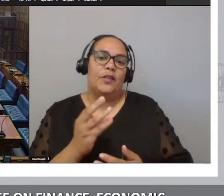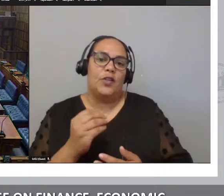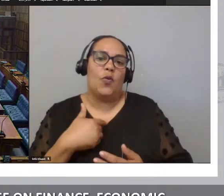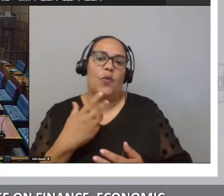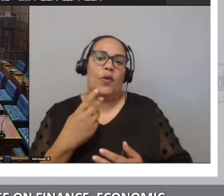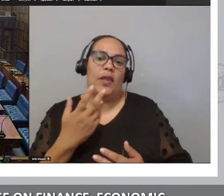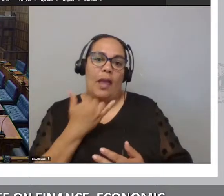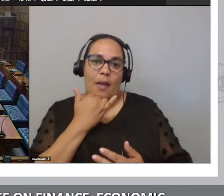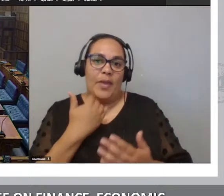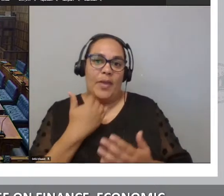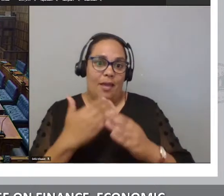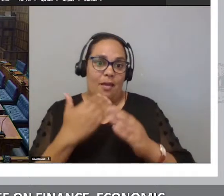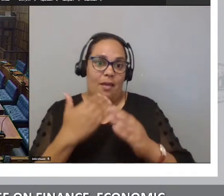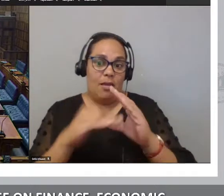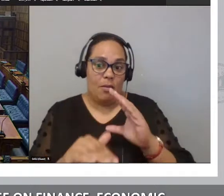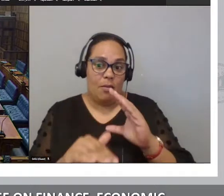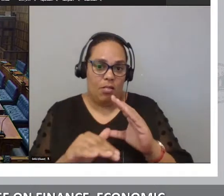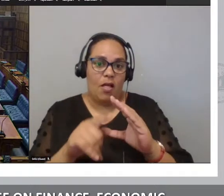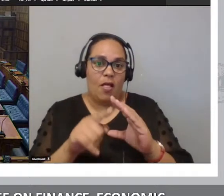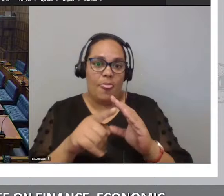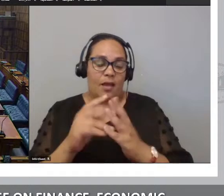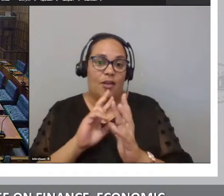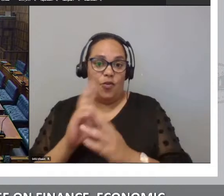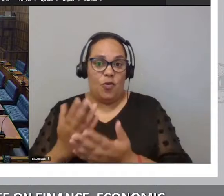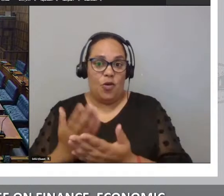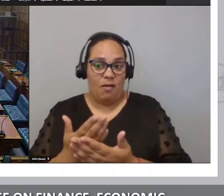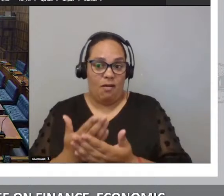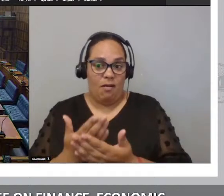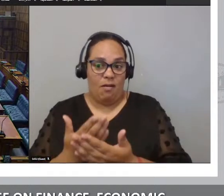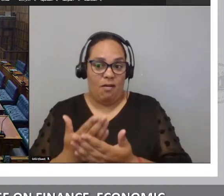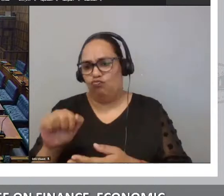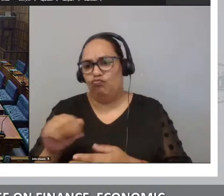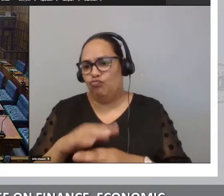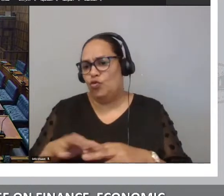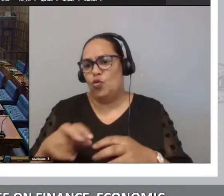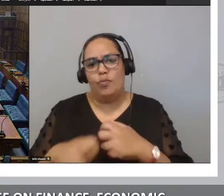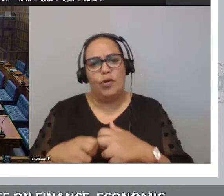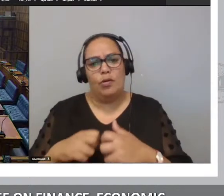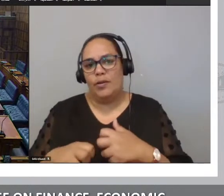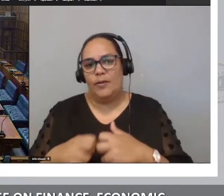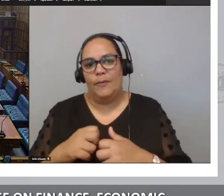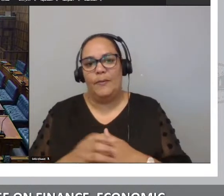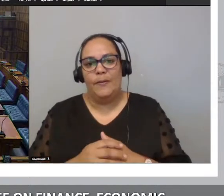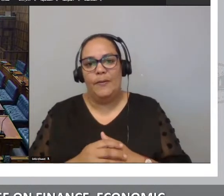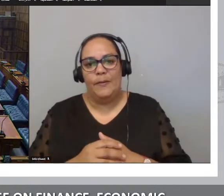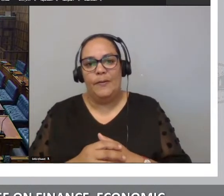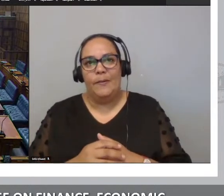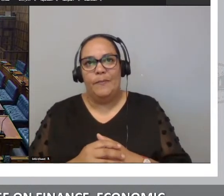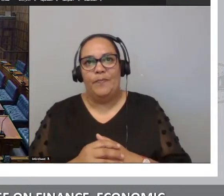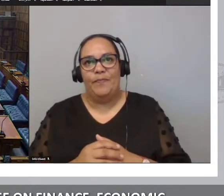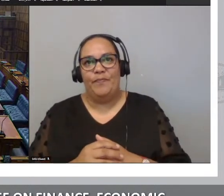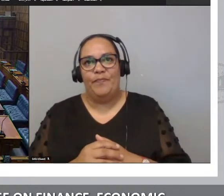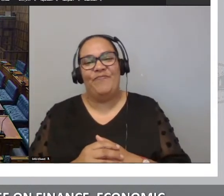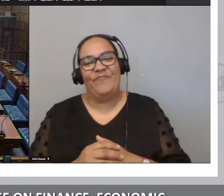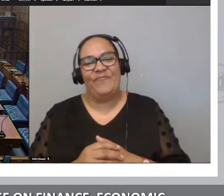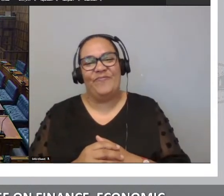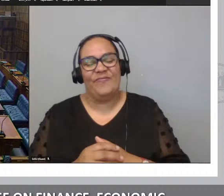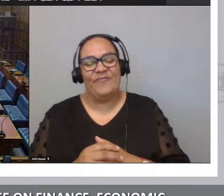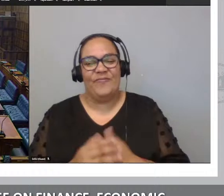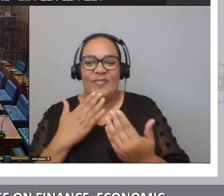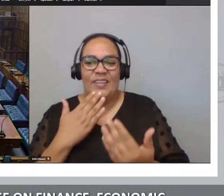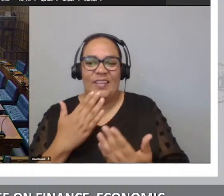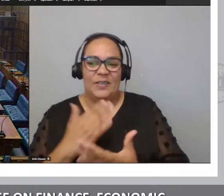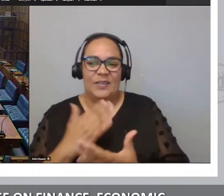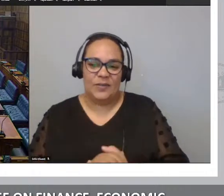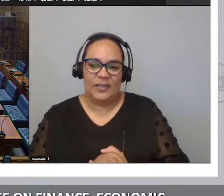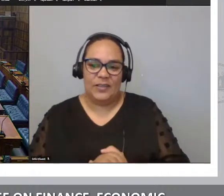happy if we can just email them and and they can respond yep no problem okay we'll do that then straight away thank you